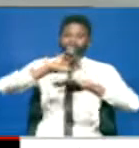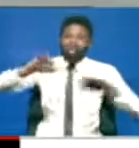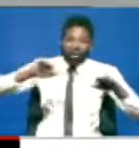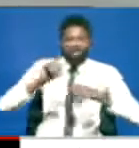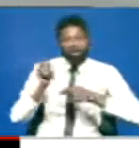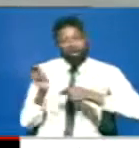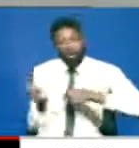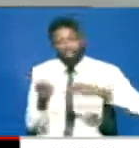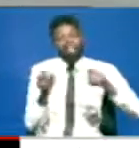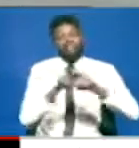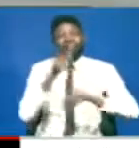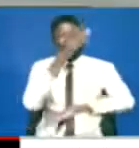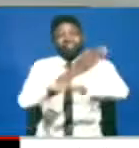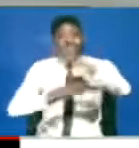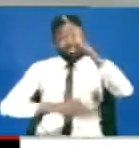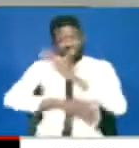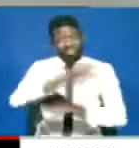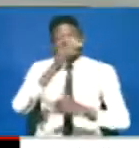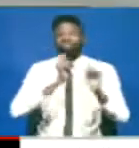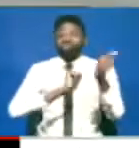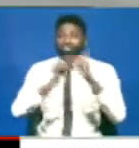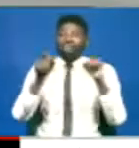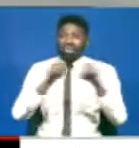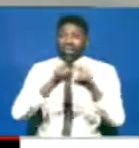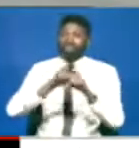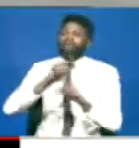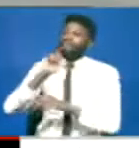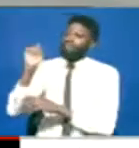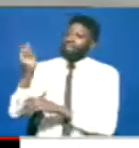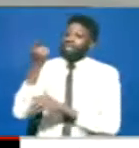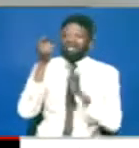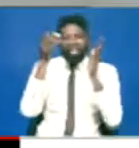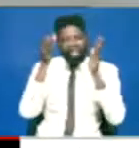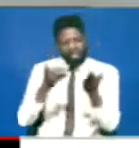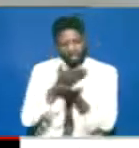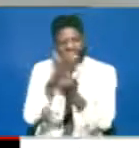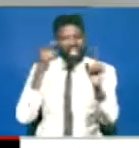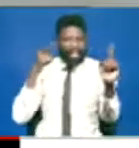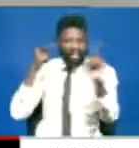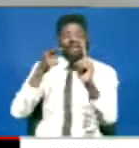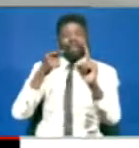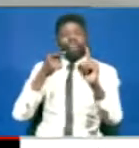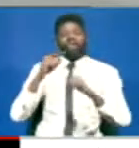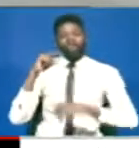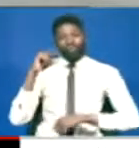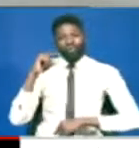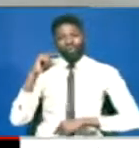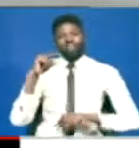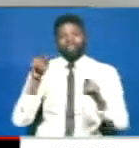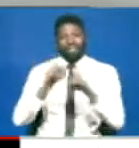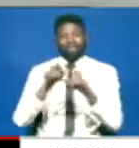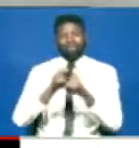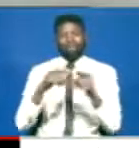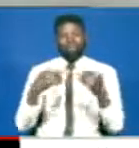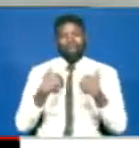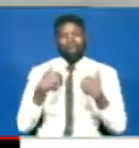sports, is what Kenyans are yearning to hunt gold in that particular,